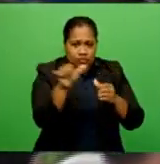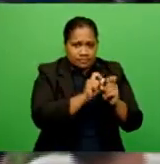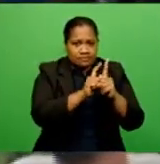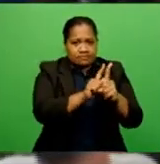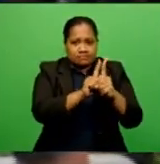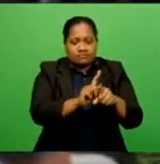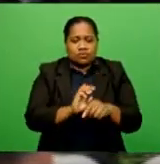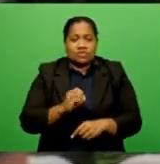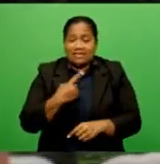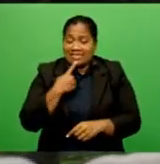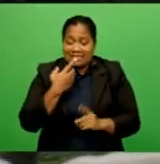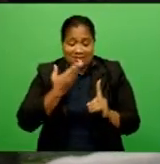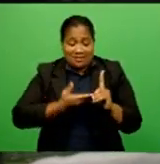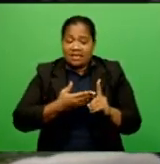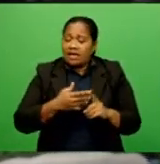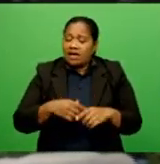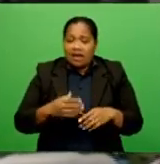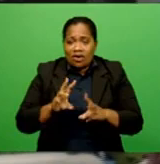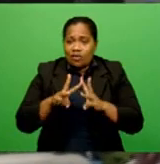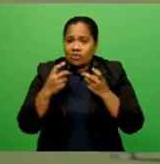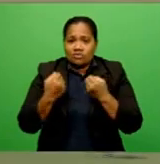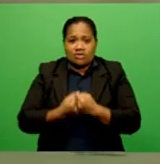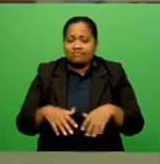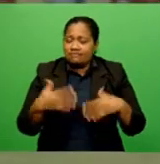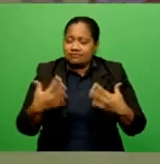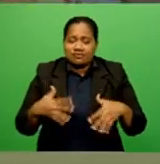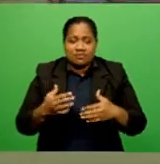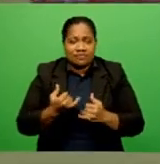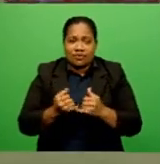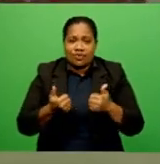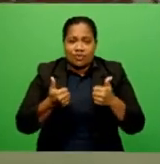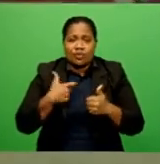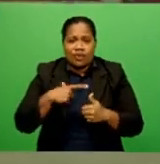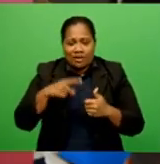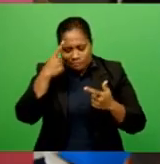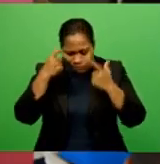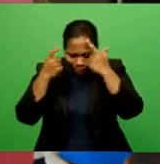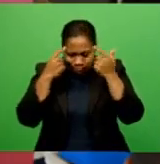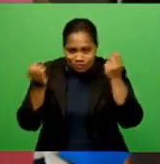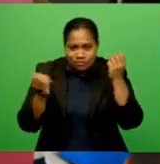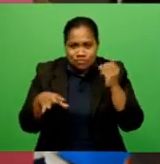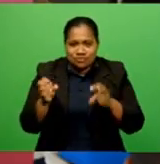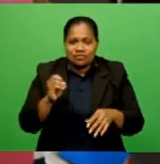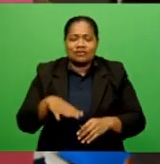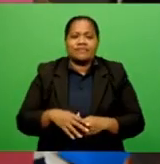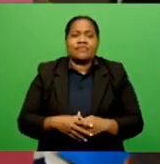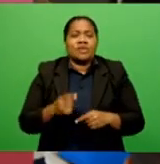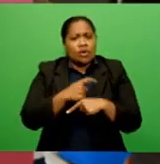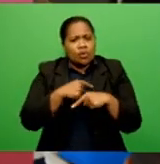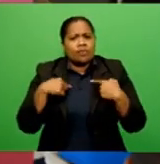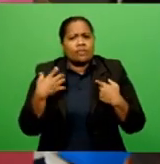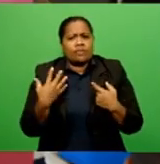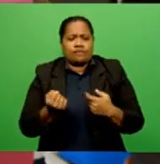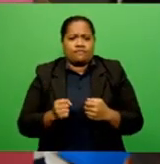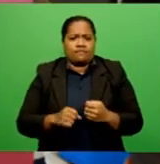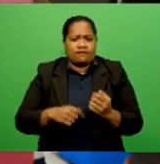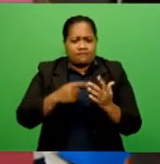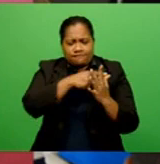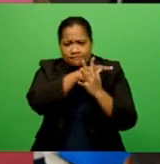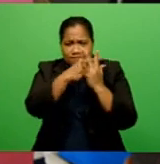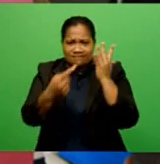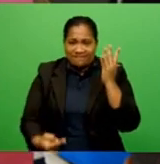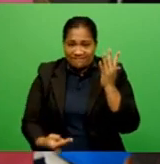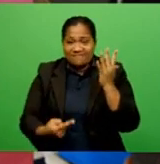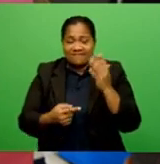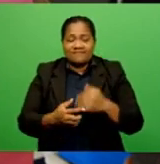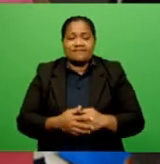they held brainstorming sessions with district representatives. We have 5 major pillars that is